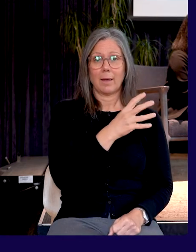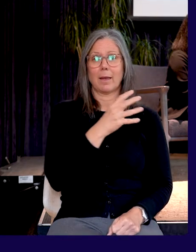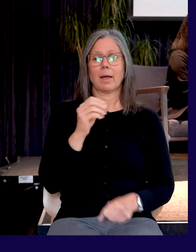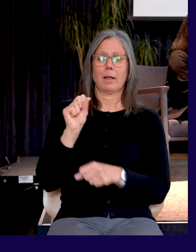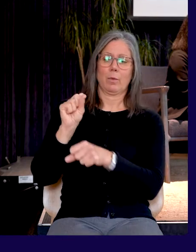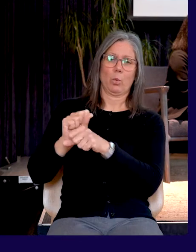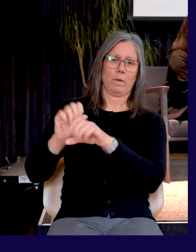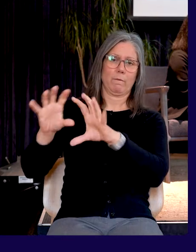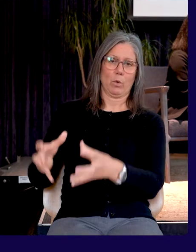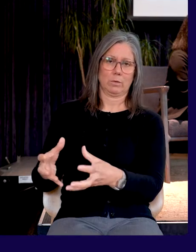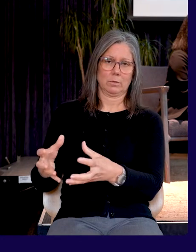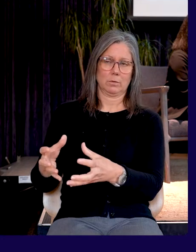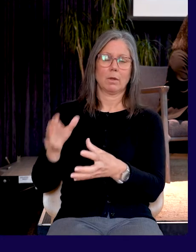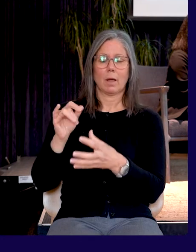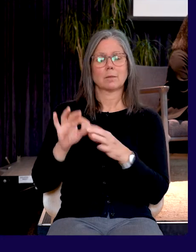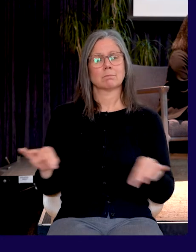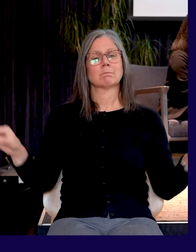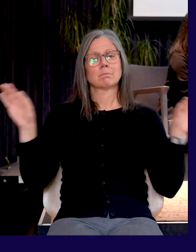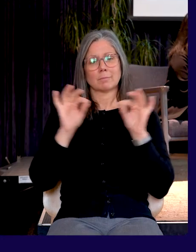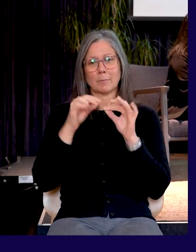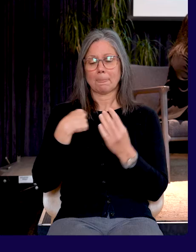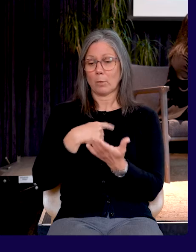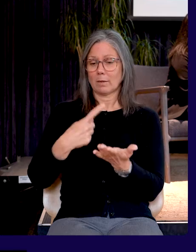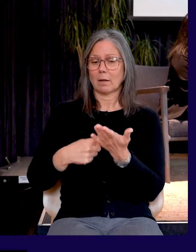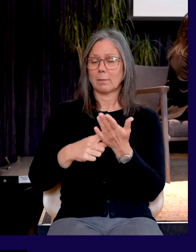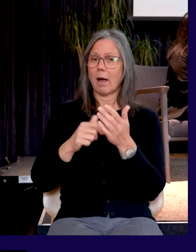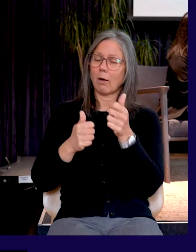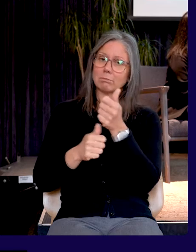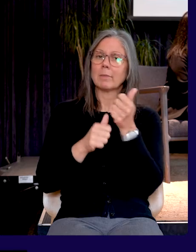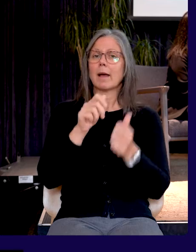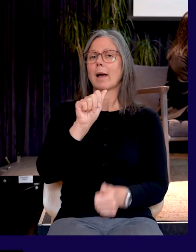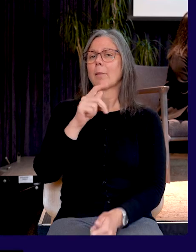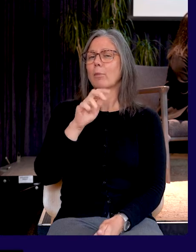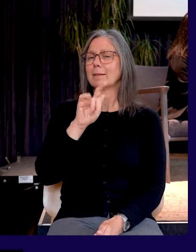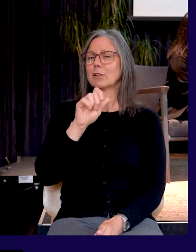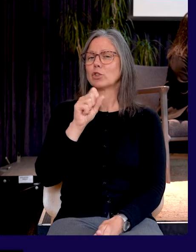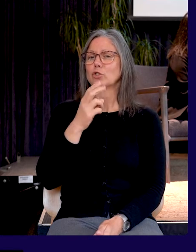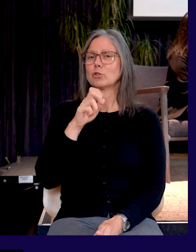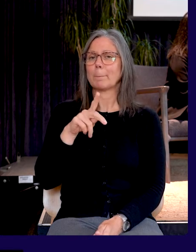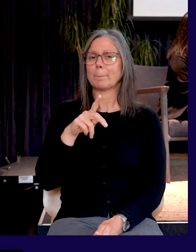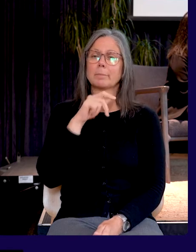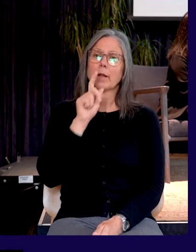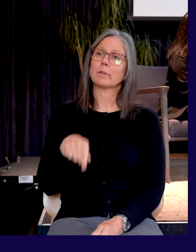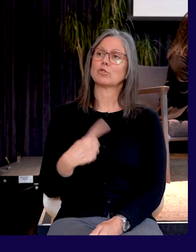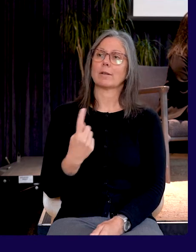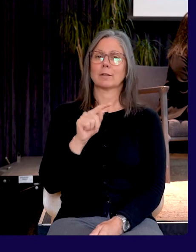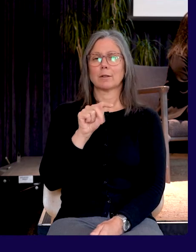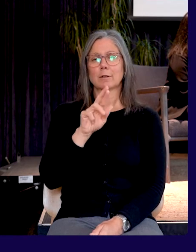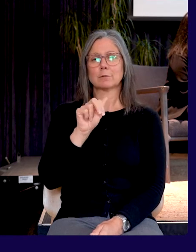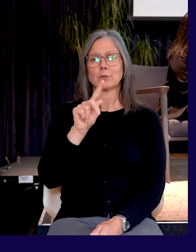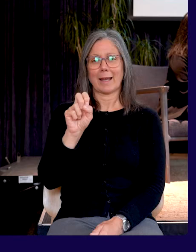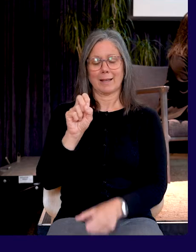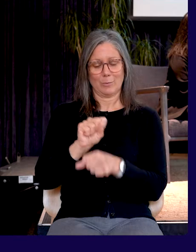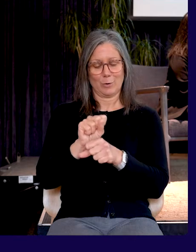the workforce is another. I mean, you talked about apprenticeships. Both of you have talked about apprenticeships, and how they're expanding beyond the trades. I think what